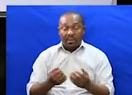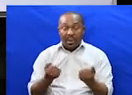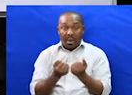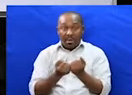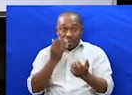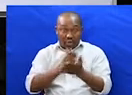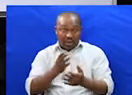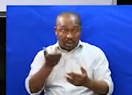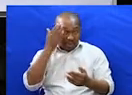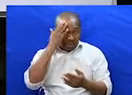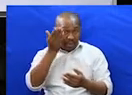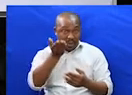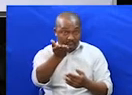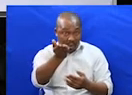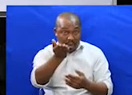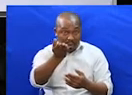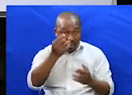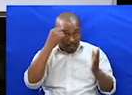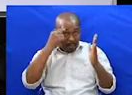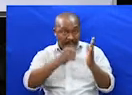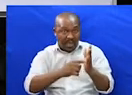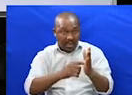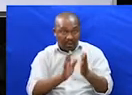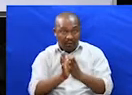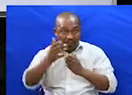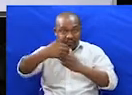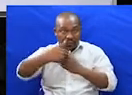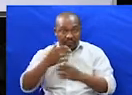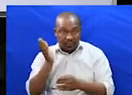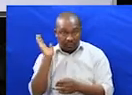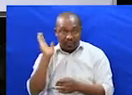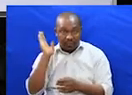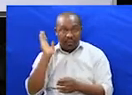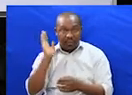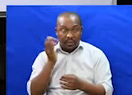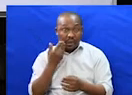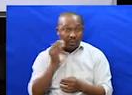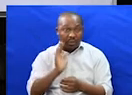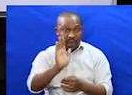terms because it's very important to you.